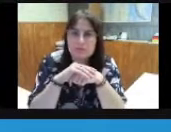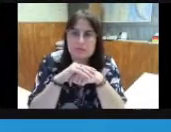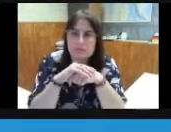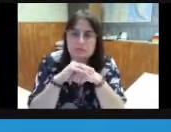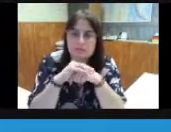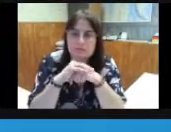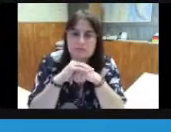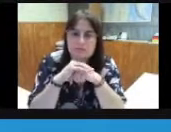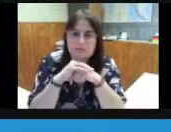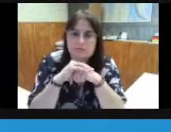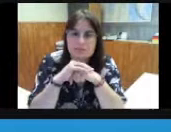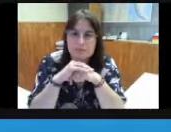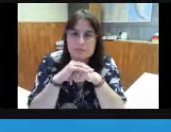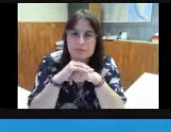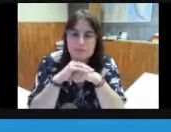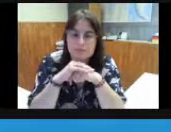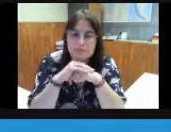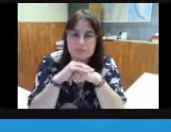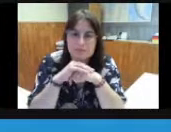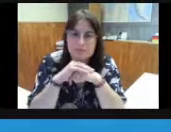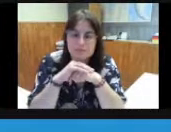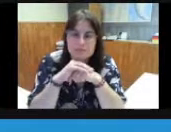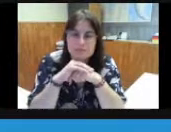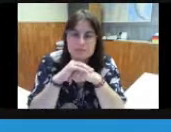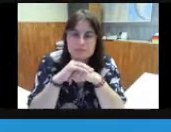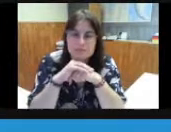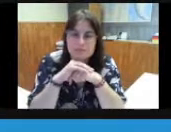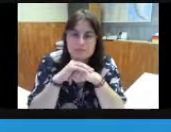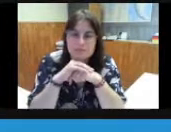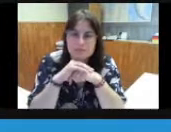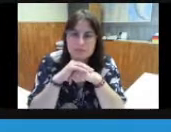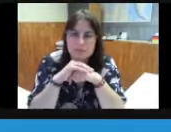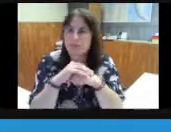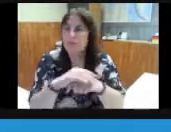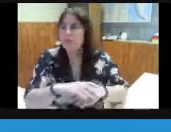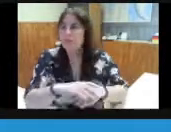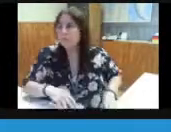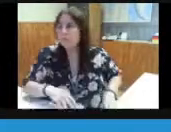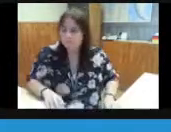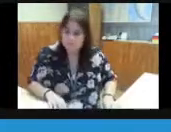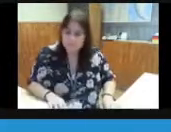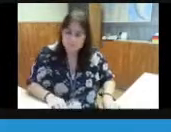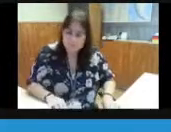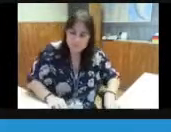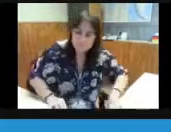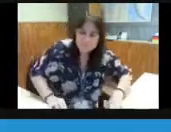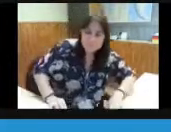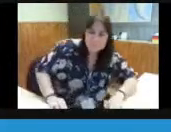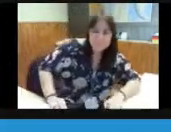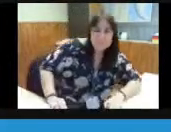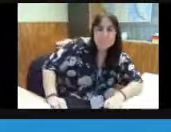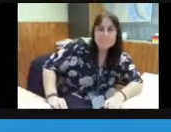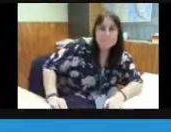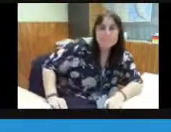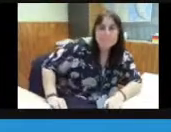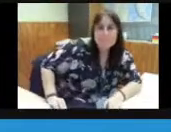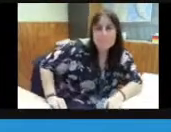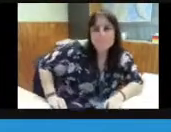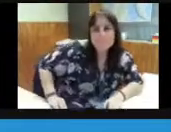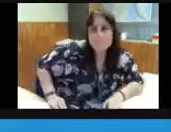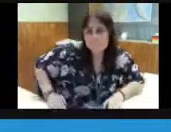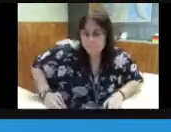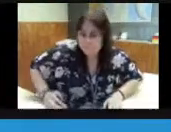the evidences and information around risk. I think that prioritization of risk and taking the